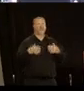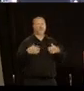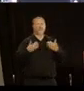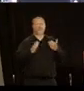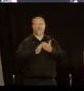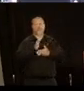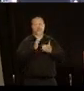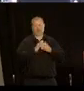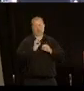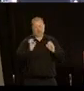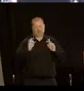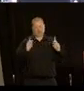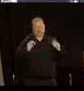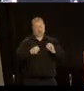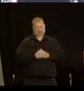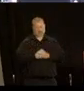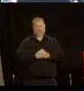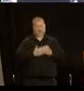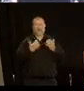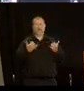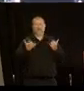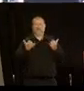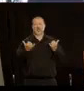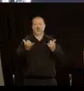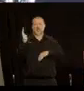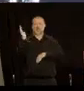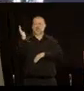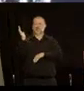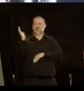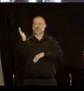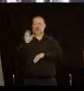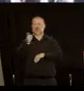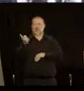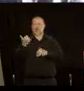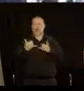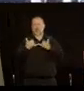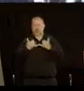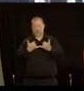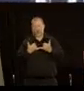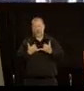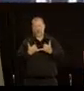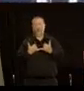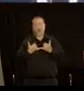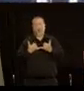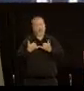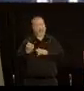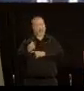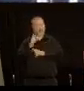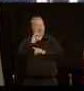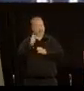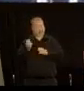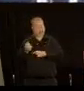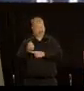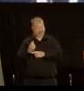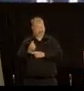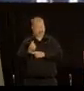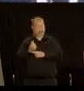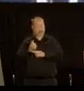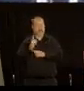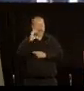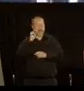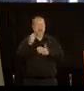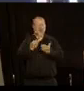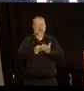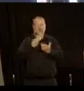so now we get to present another award, and we do this every year. It's our Silver